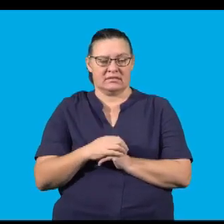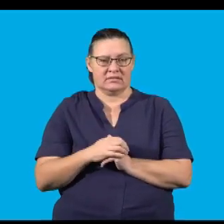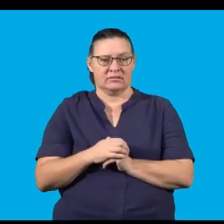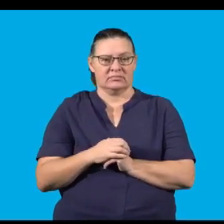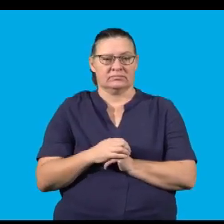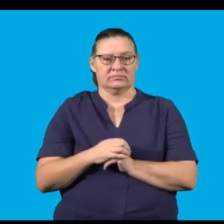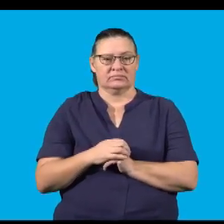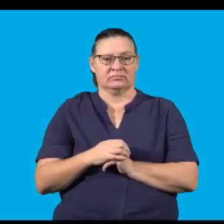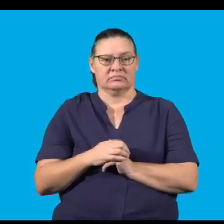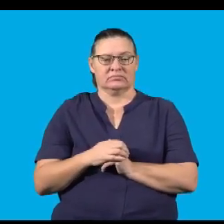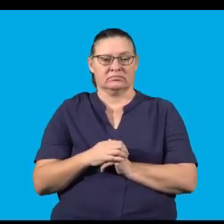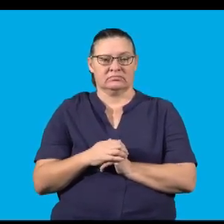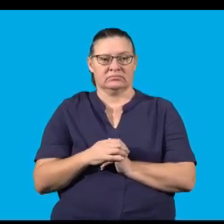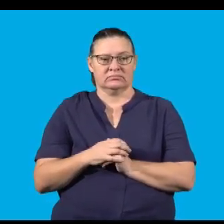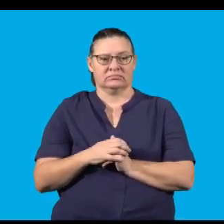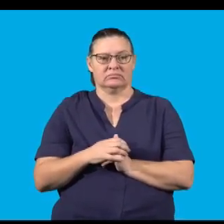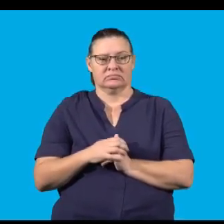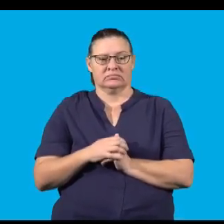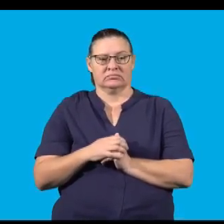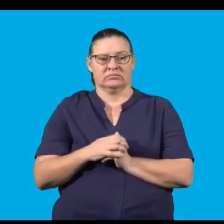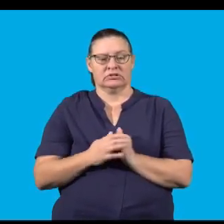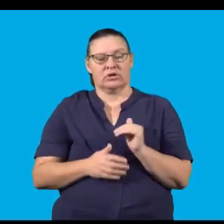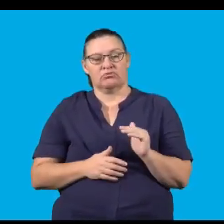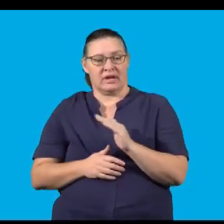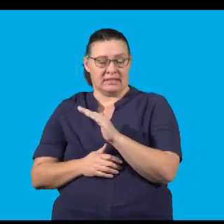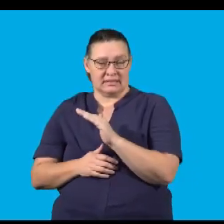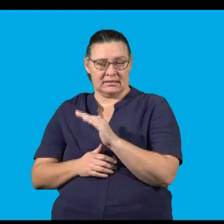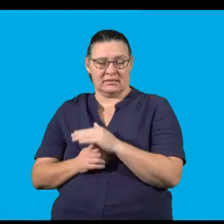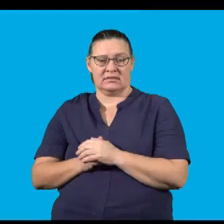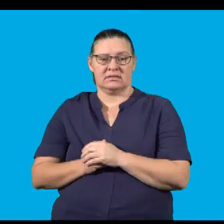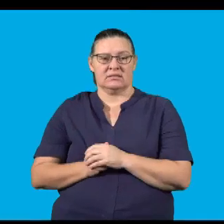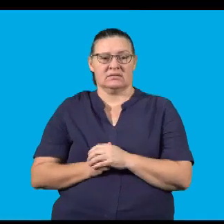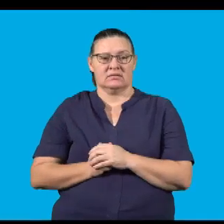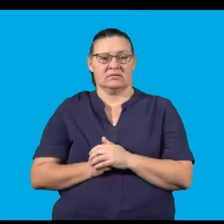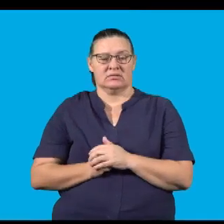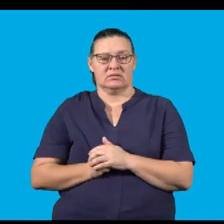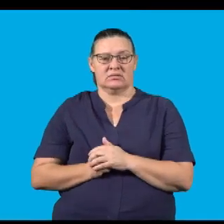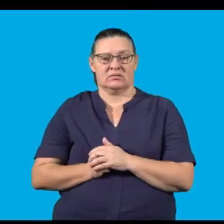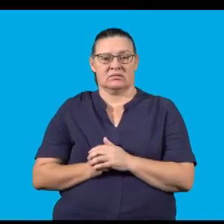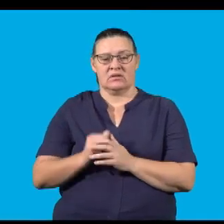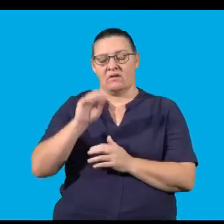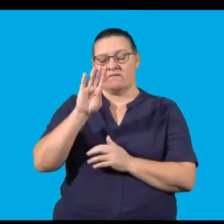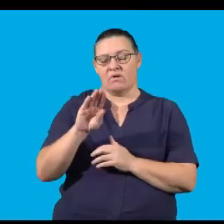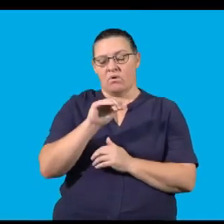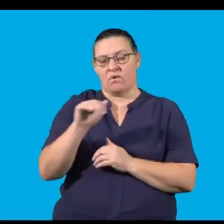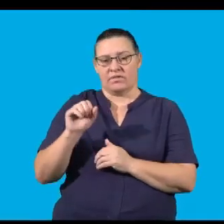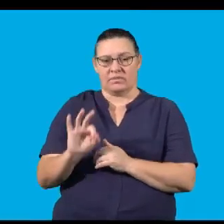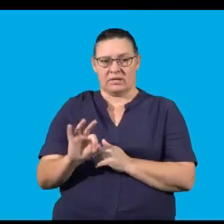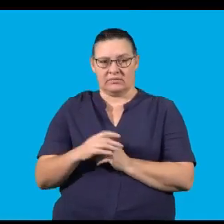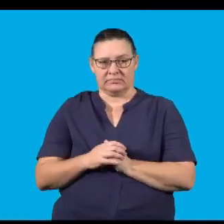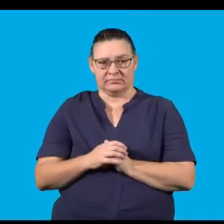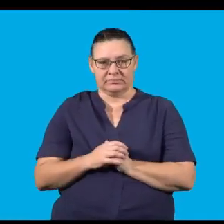into 6 3 times. So therefore my gradient of Sn is 4 over